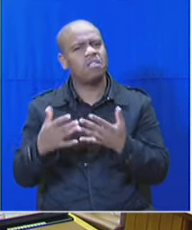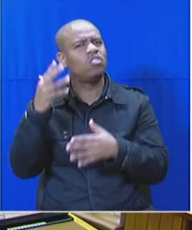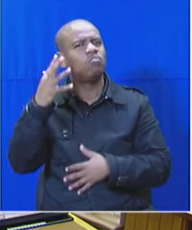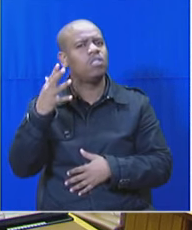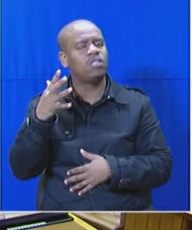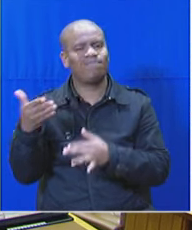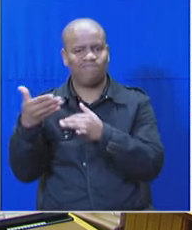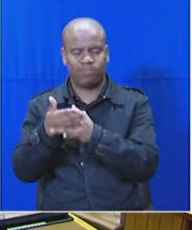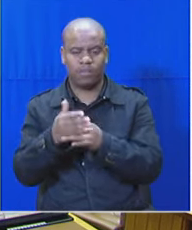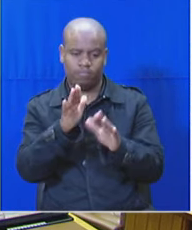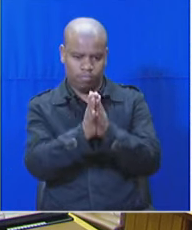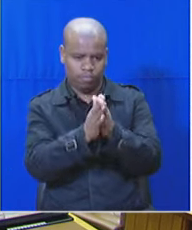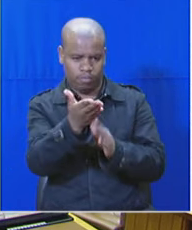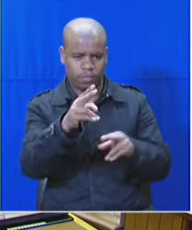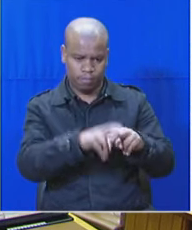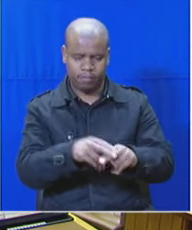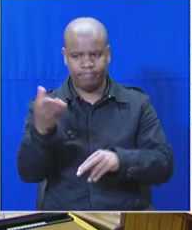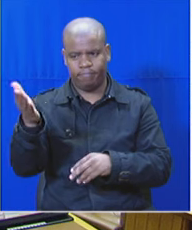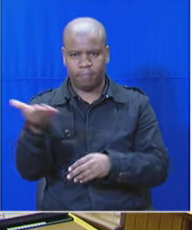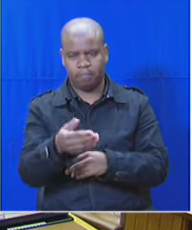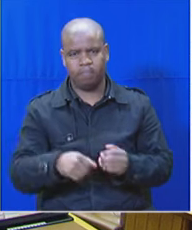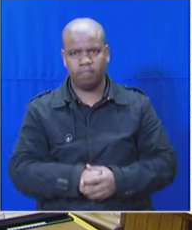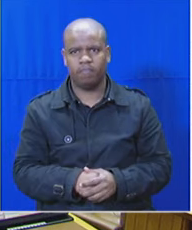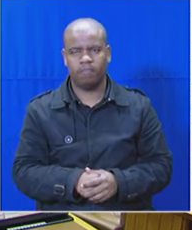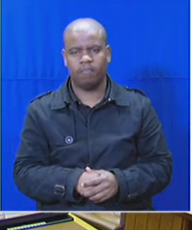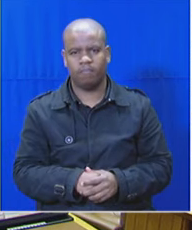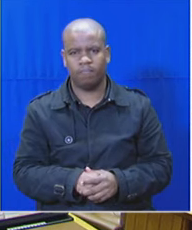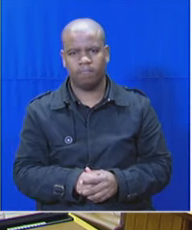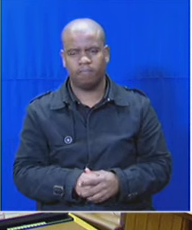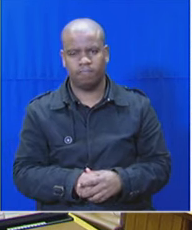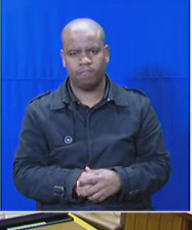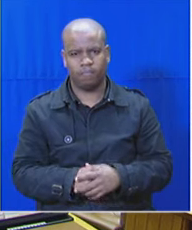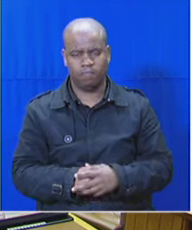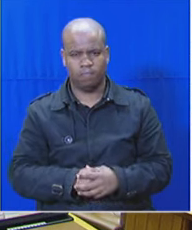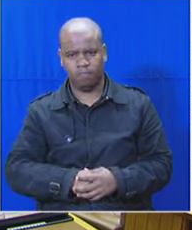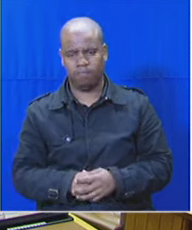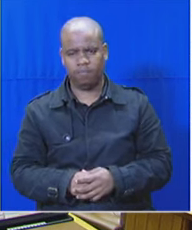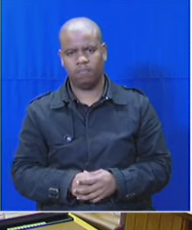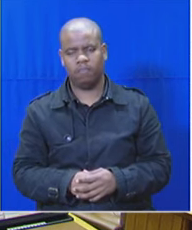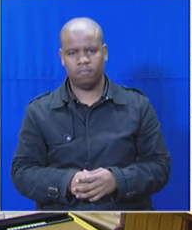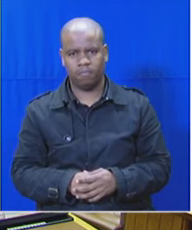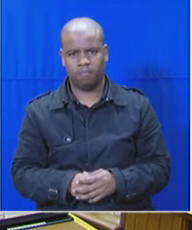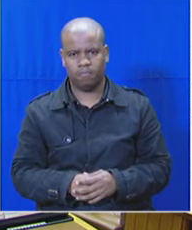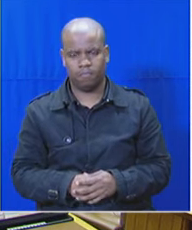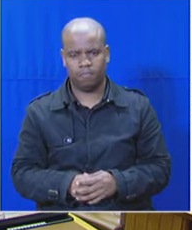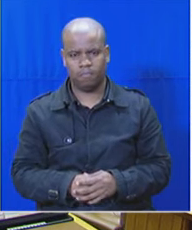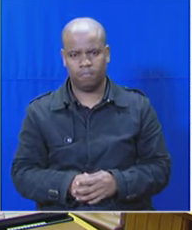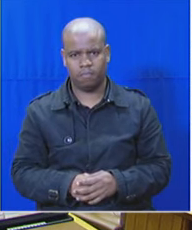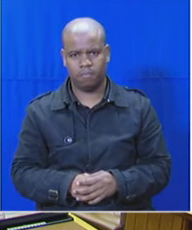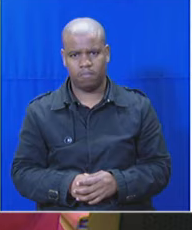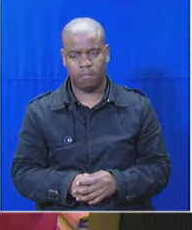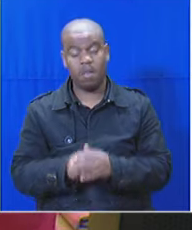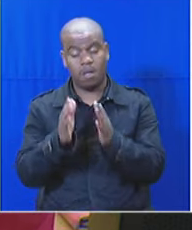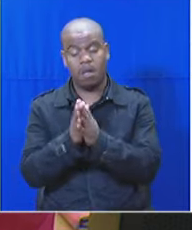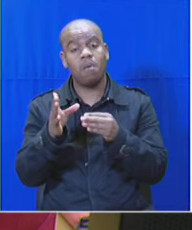Mnguni, please take your seat. Honorable Matthys. The member must be helped to uncode the coded words.